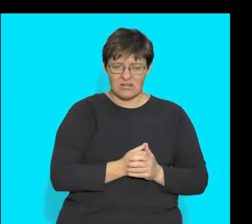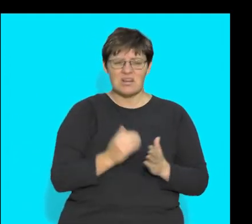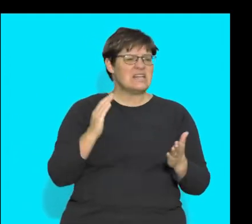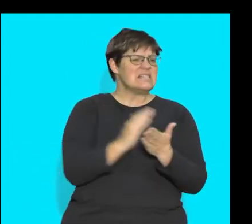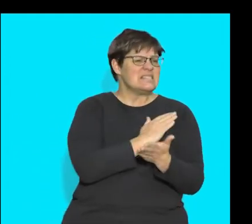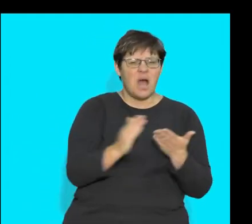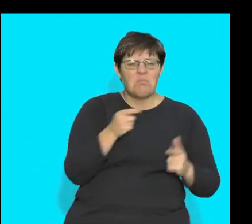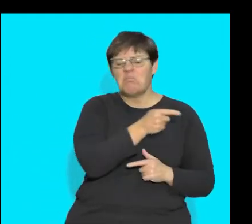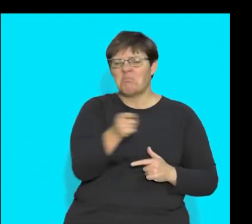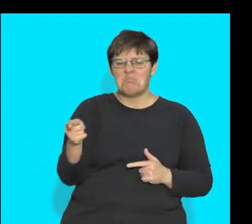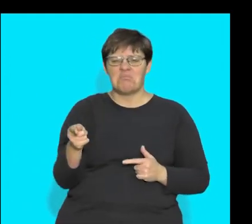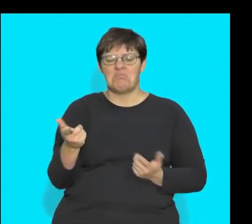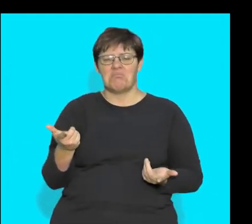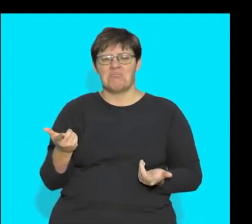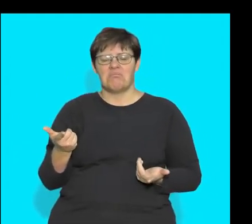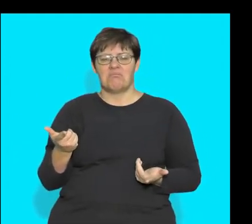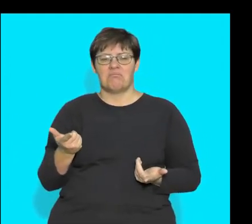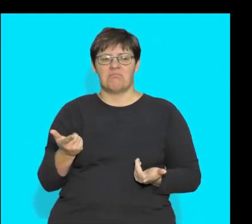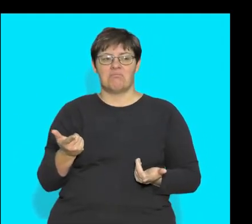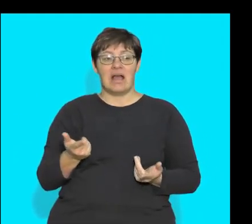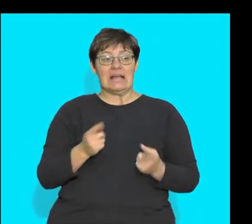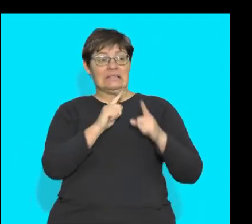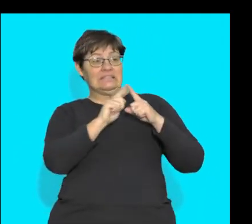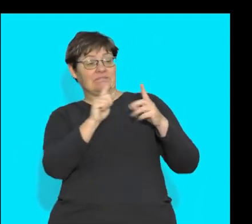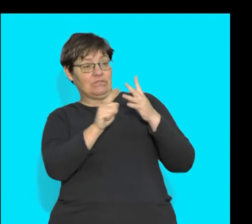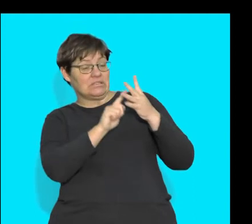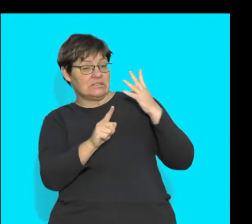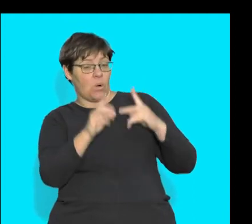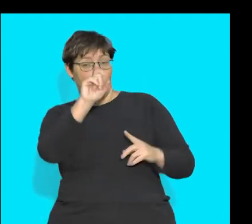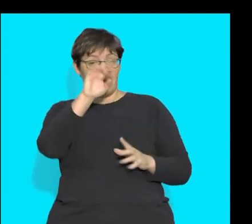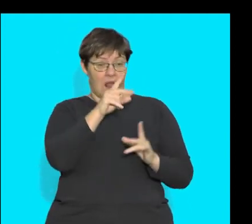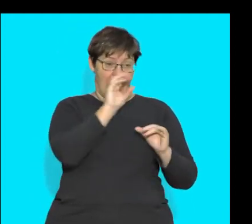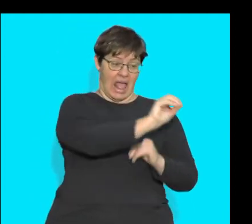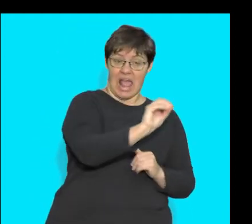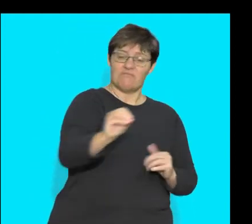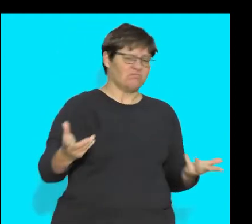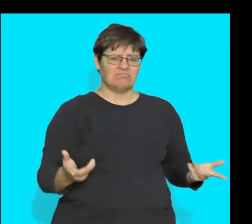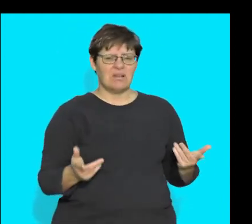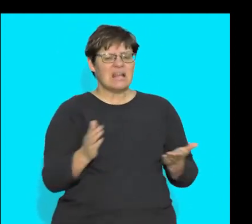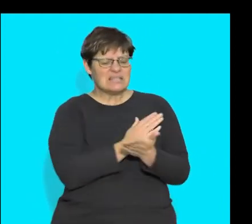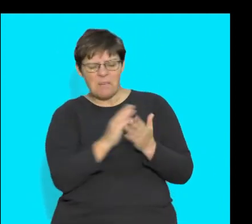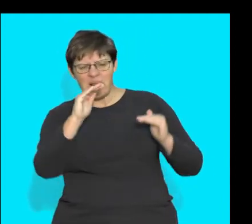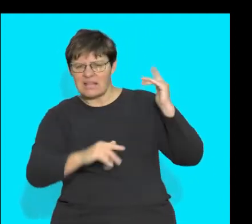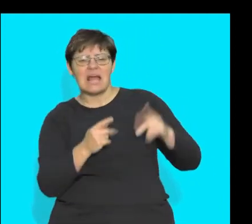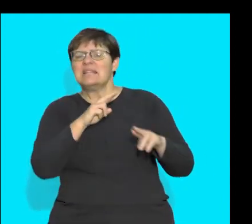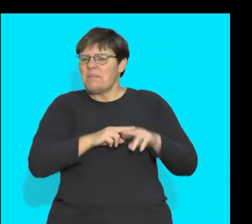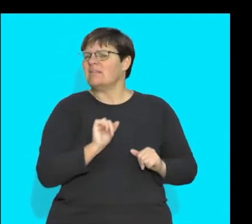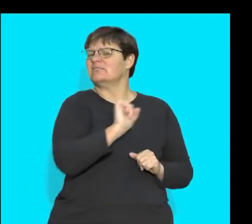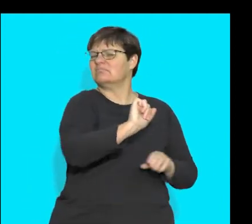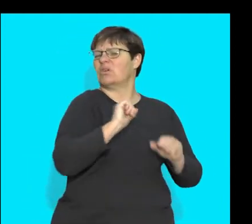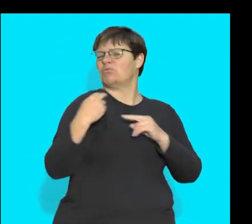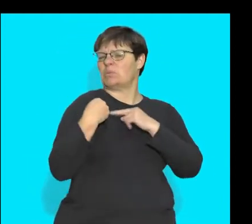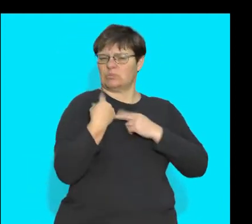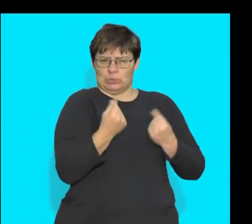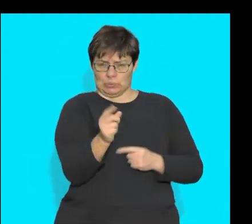some cells might not necessarily have all of the different kinds of organelles. It depends on the function of the